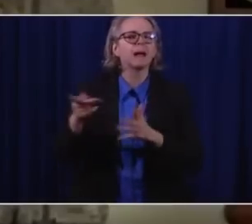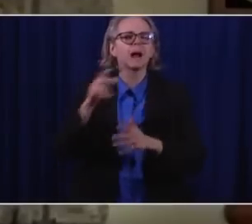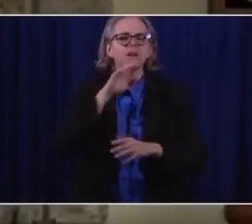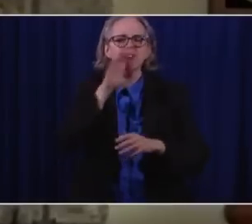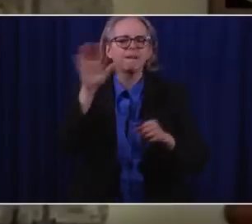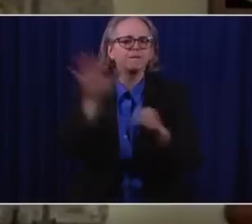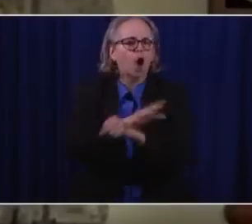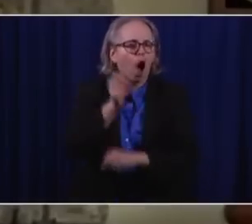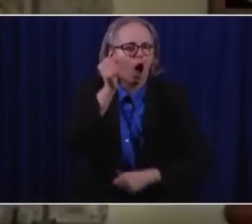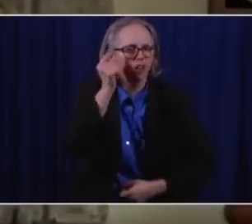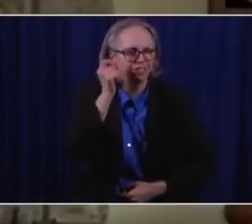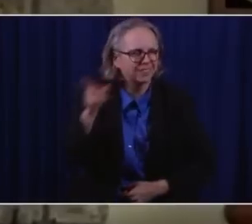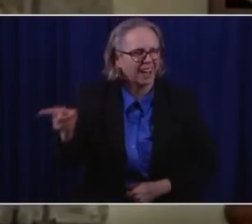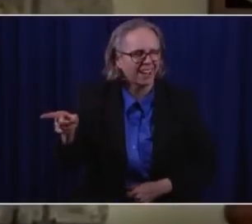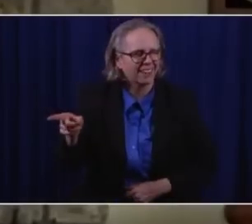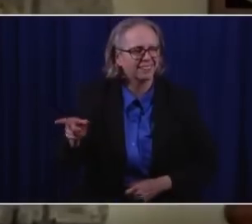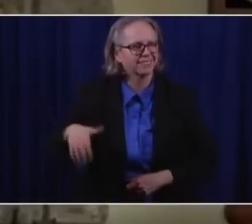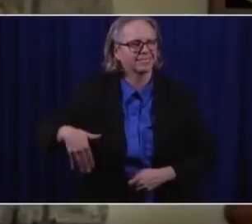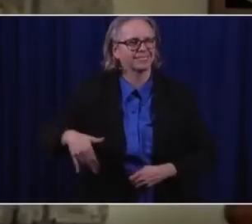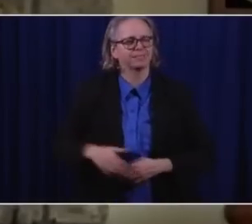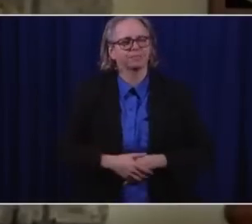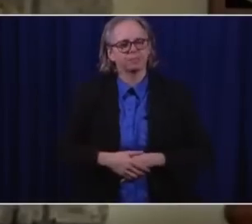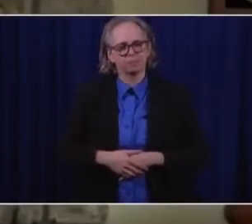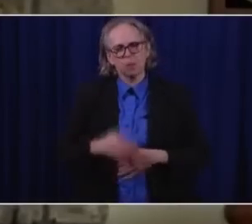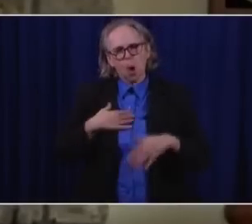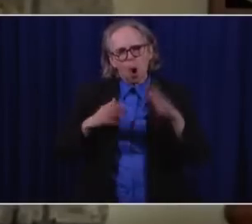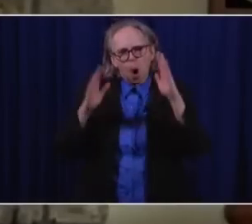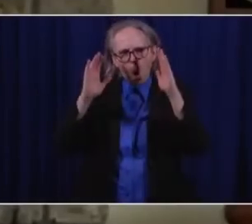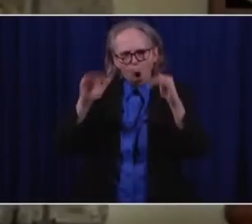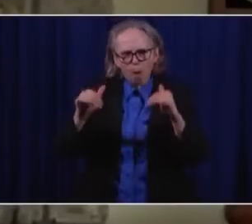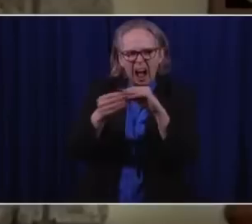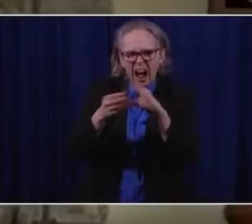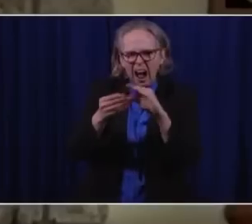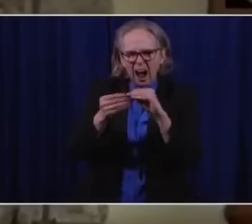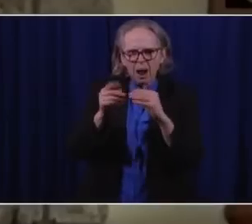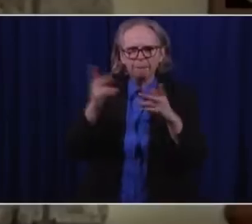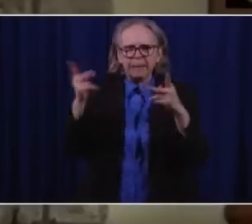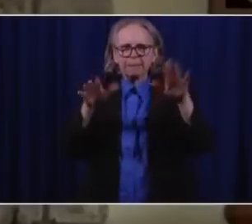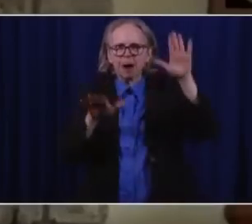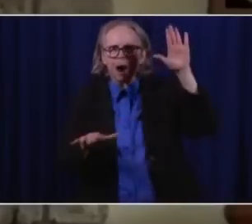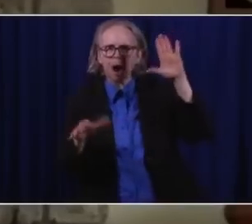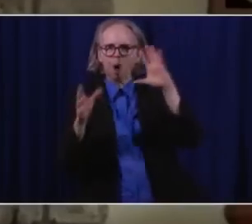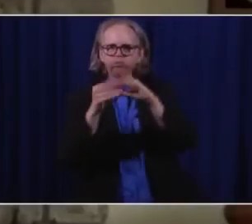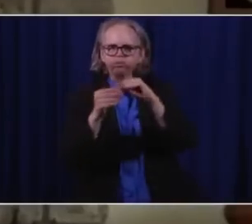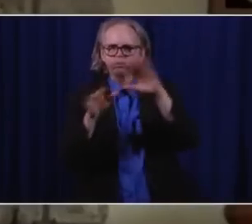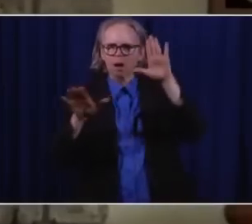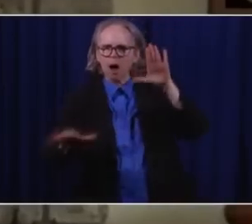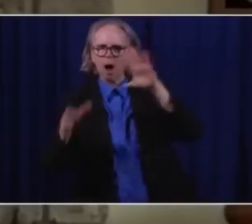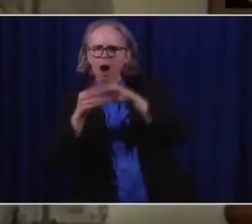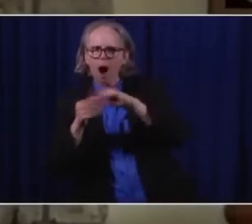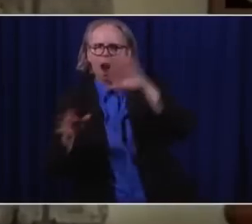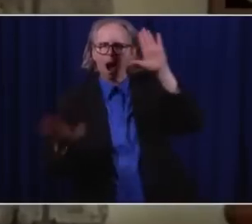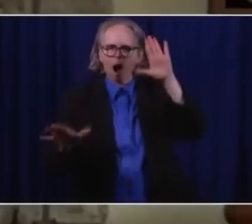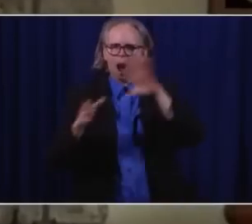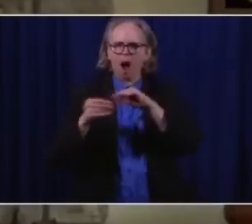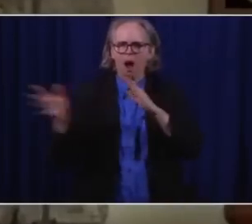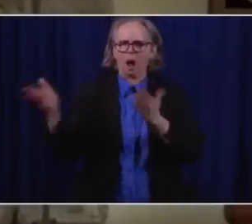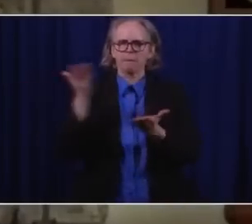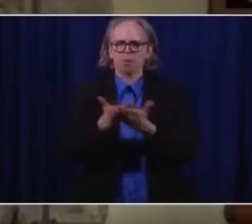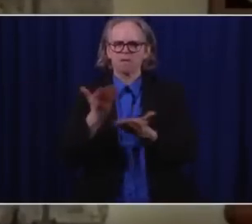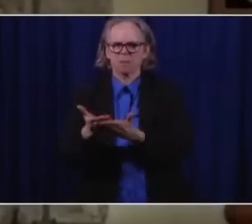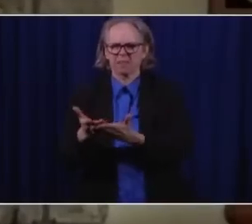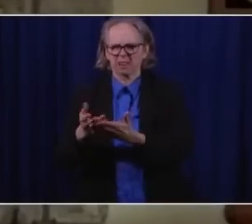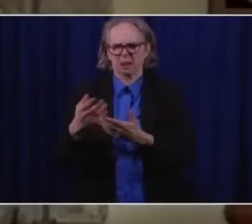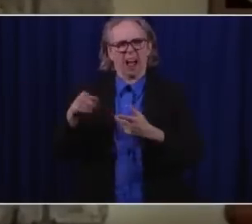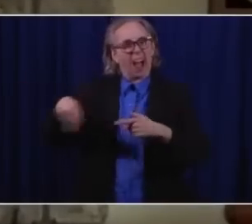hope they would listen to. There's testimony today, I know, and that is and bioterrorist experts and others who've looked